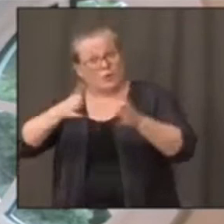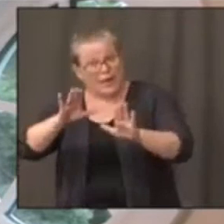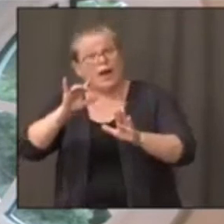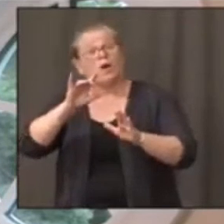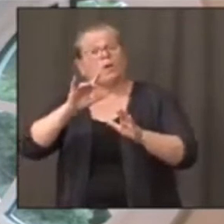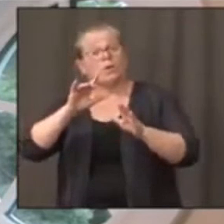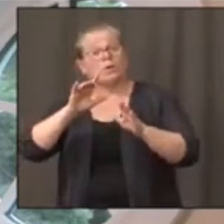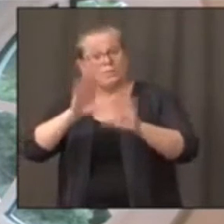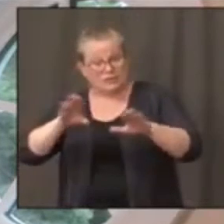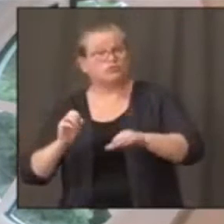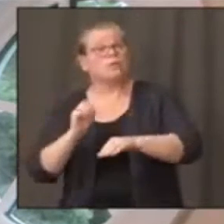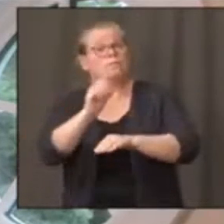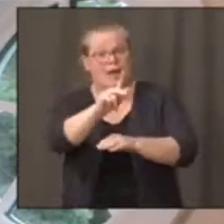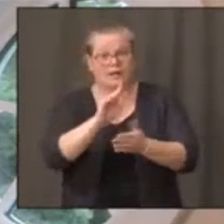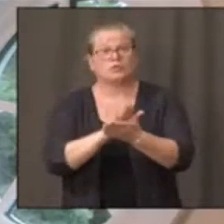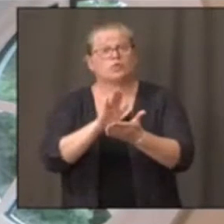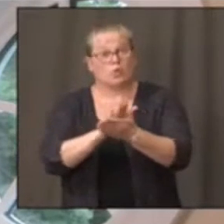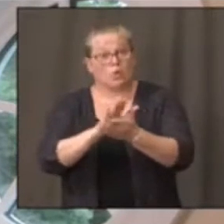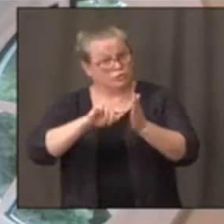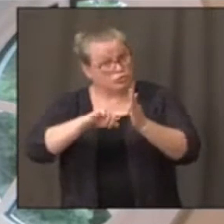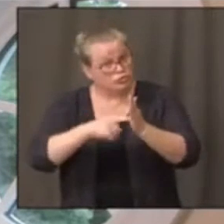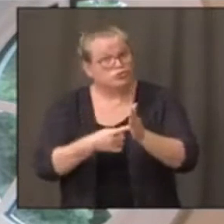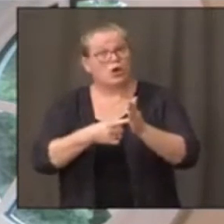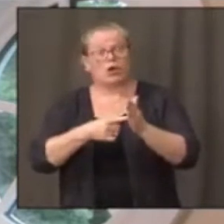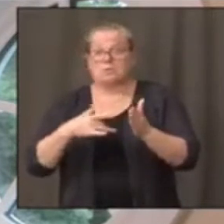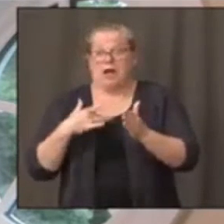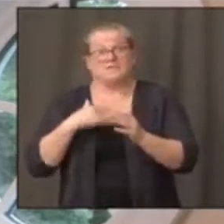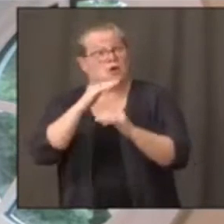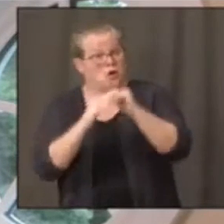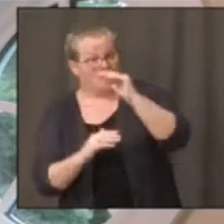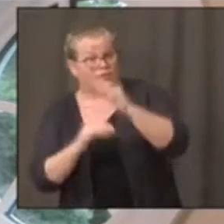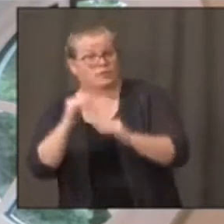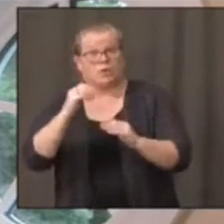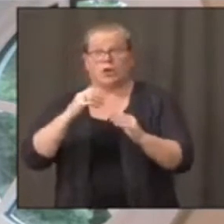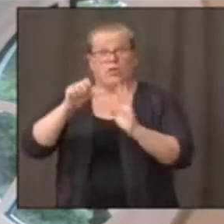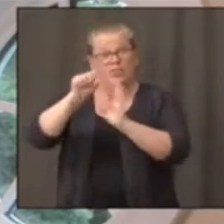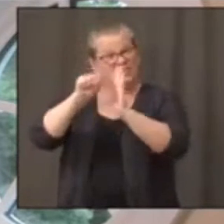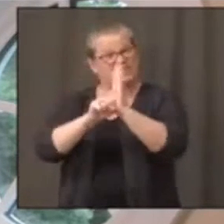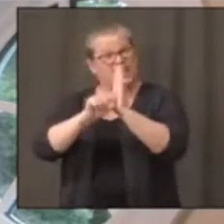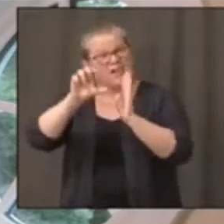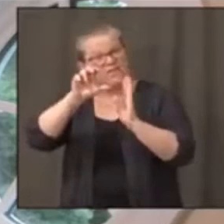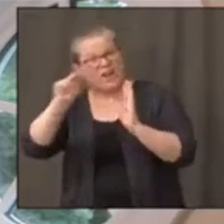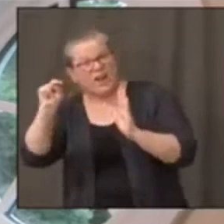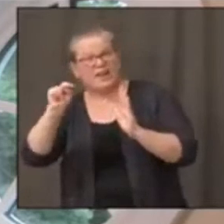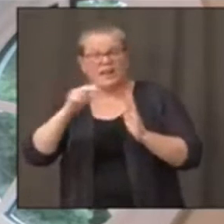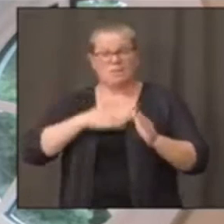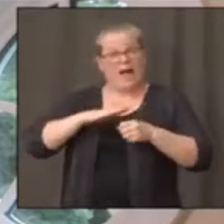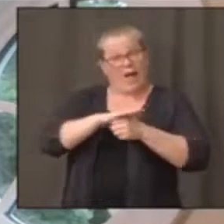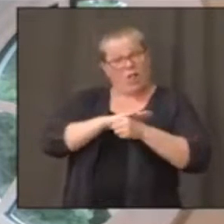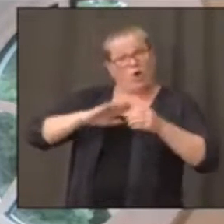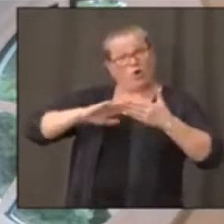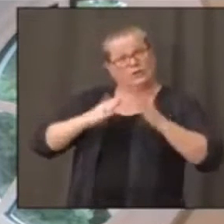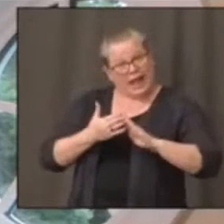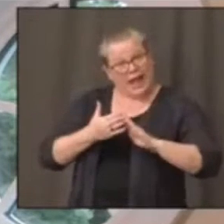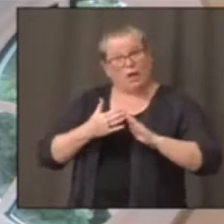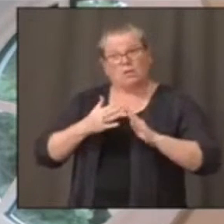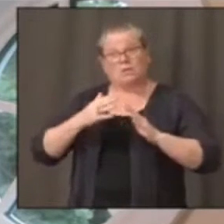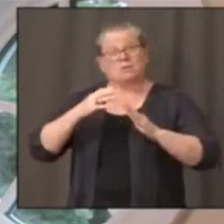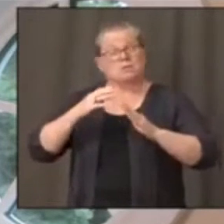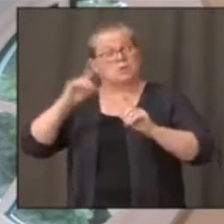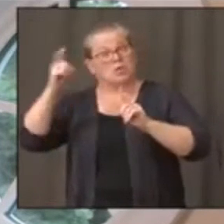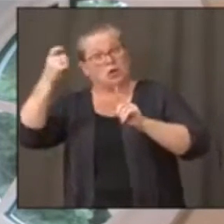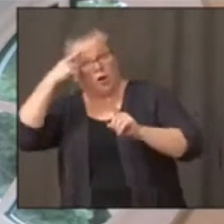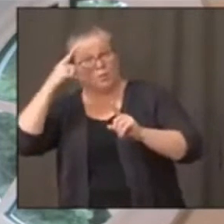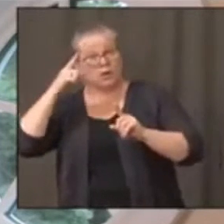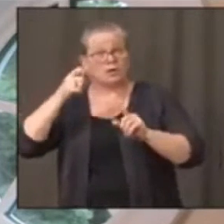way the state's made decisions and the way my local district made decisions early on in this epidemic. They were early and